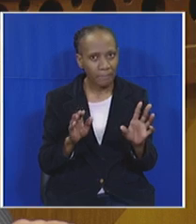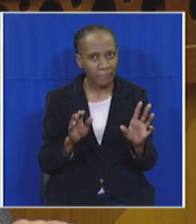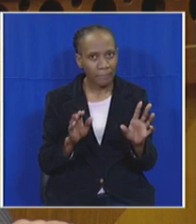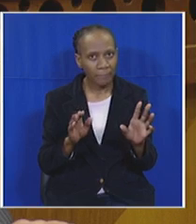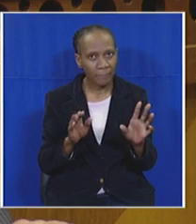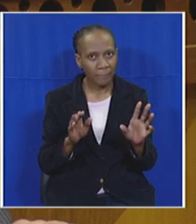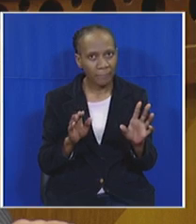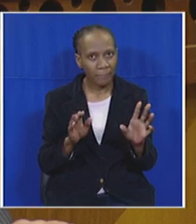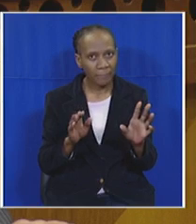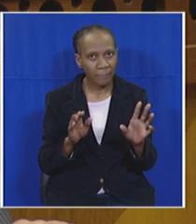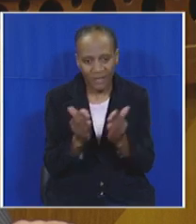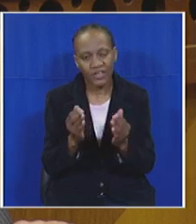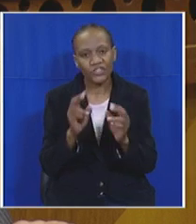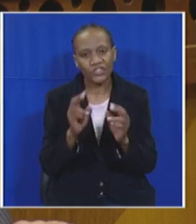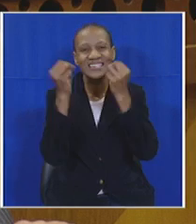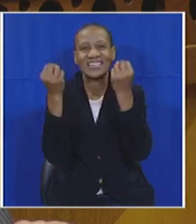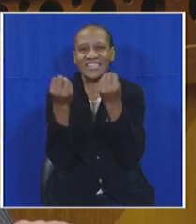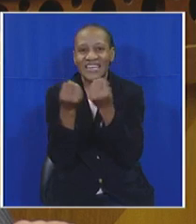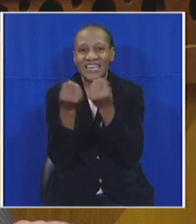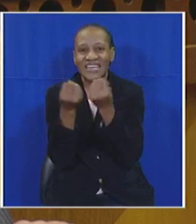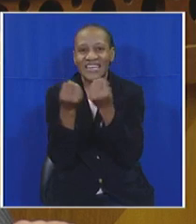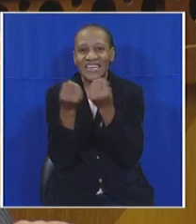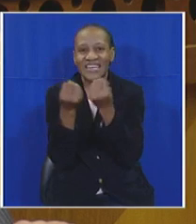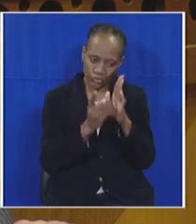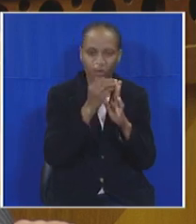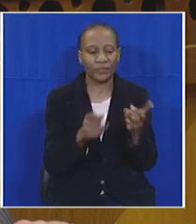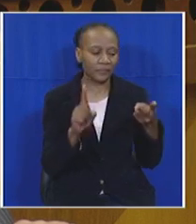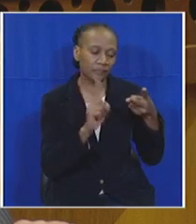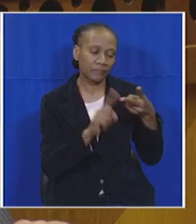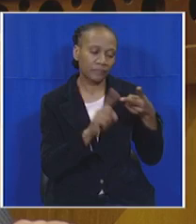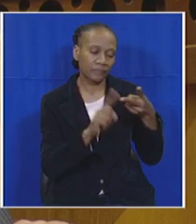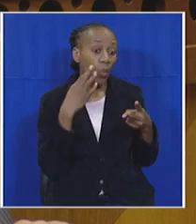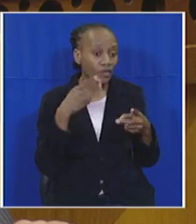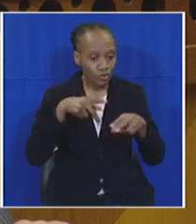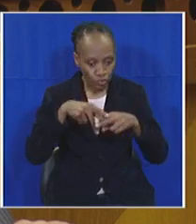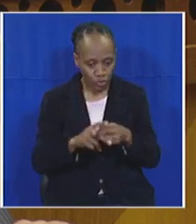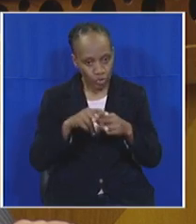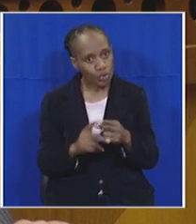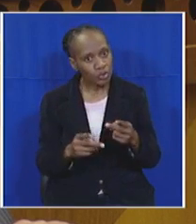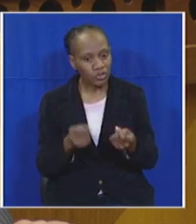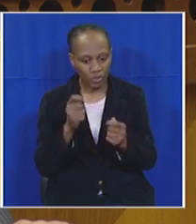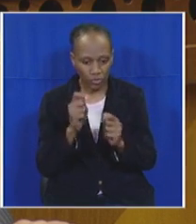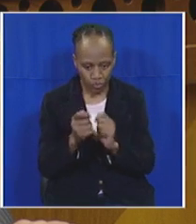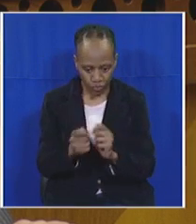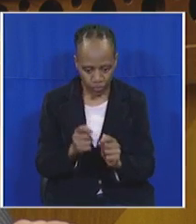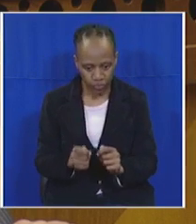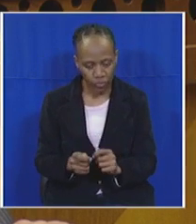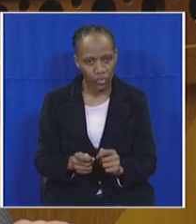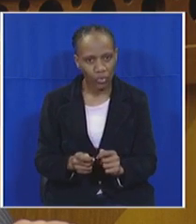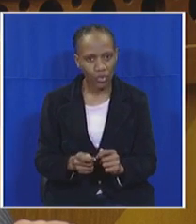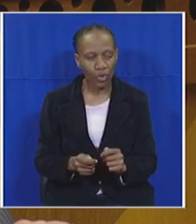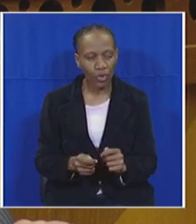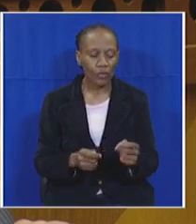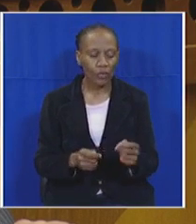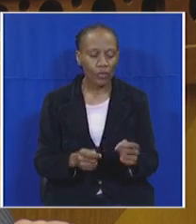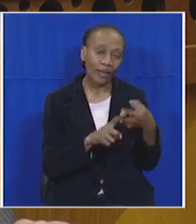for spatial development. Secondly, we must sharpen the instruments for achieving this vision. And thirdly,